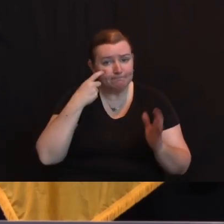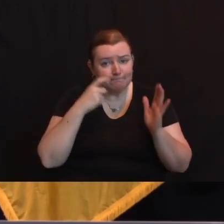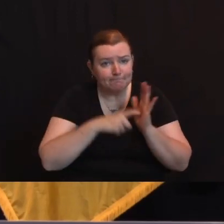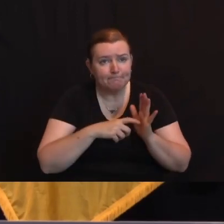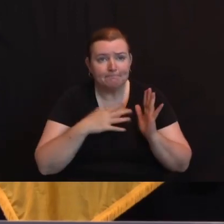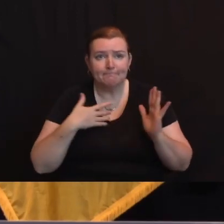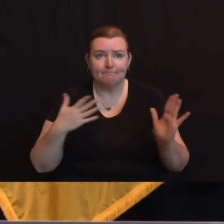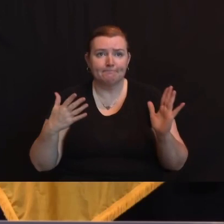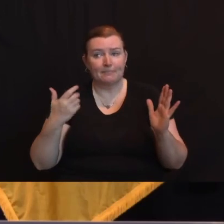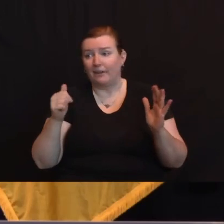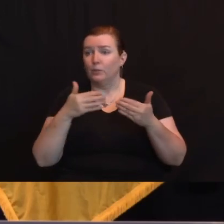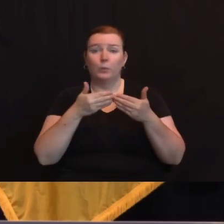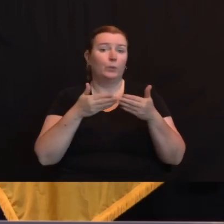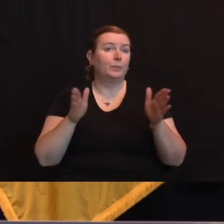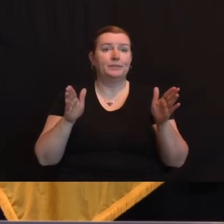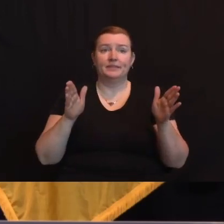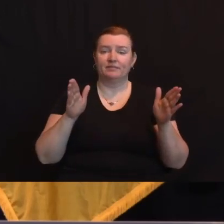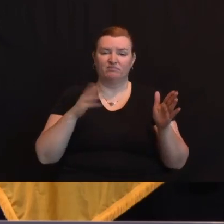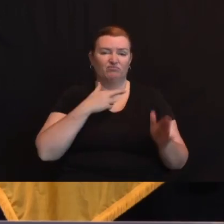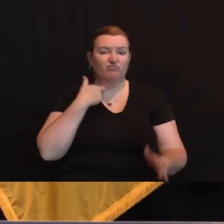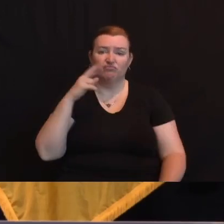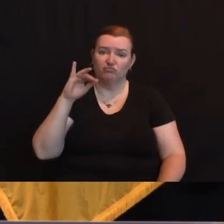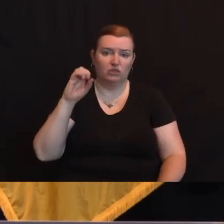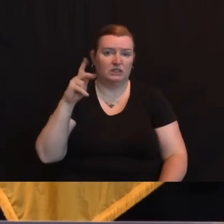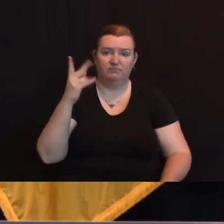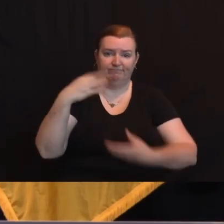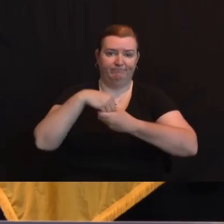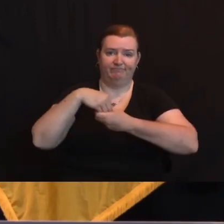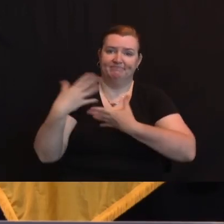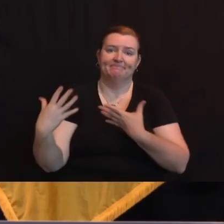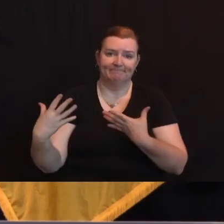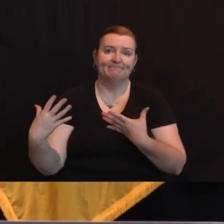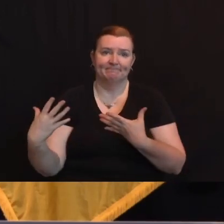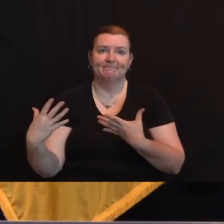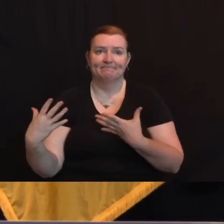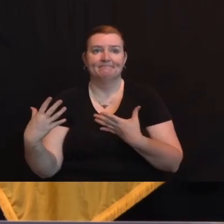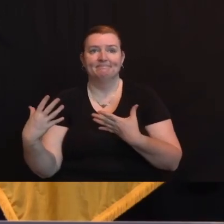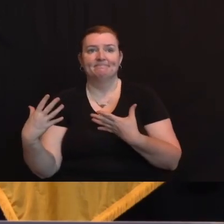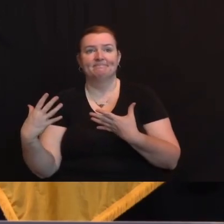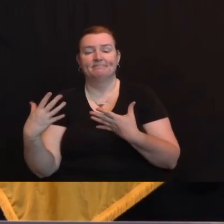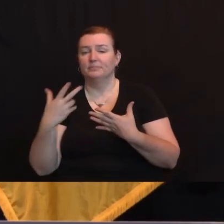think 3 factors have